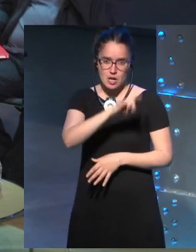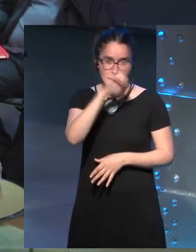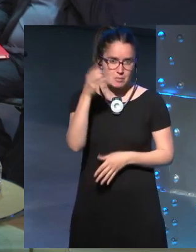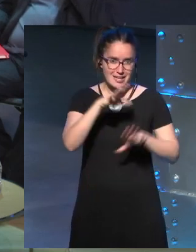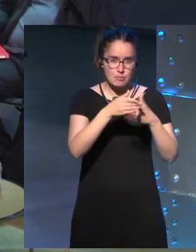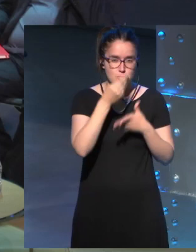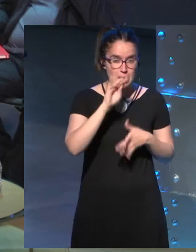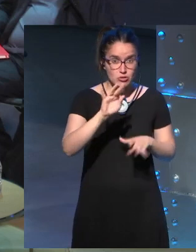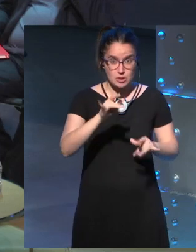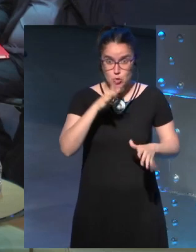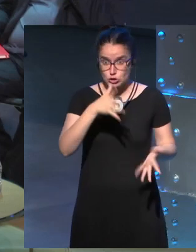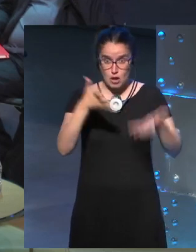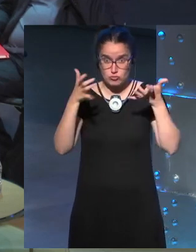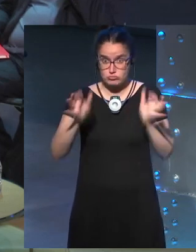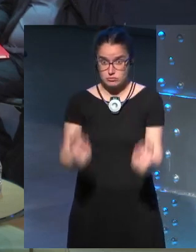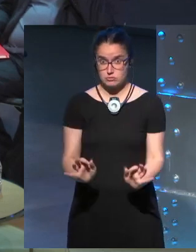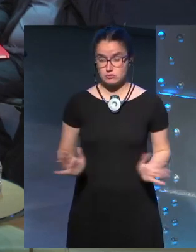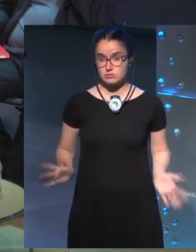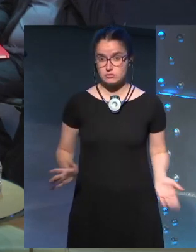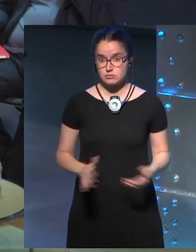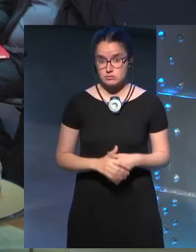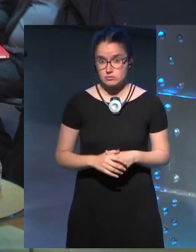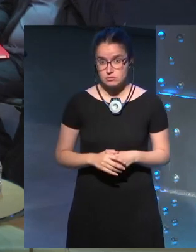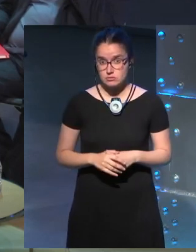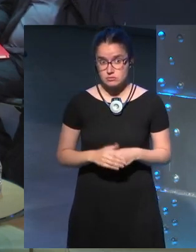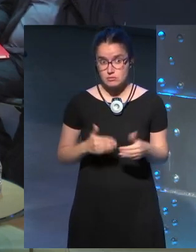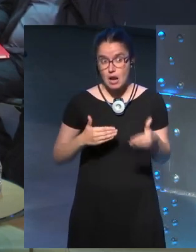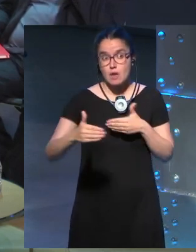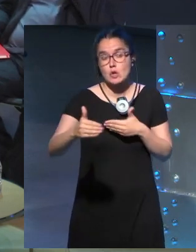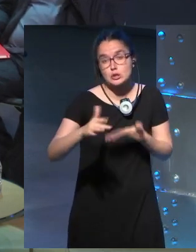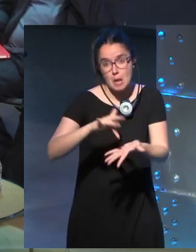won. Next thing. That's it.